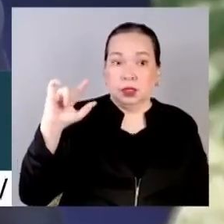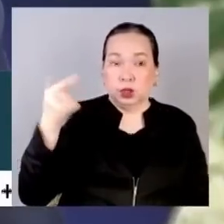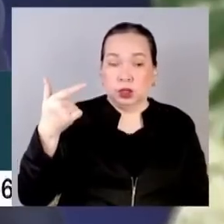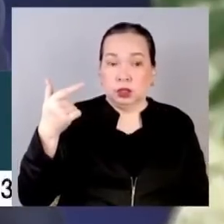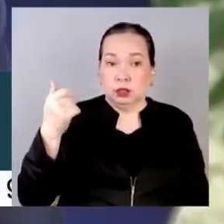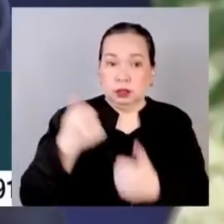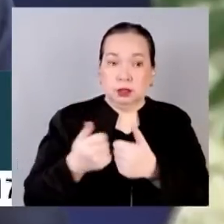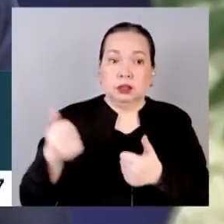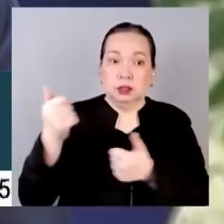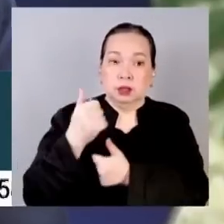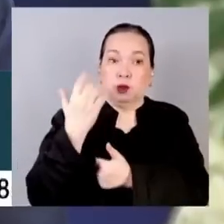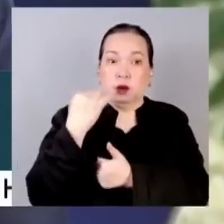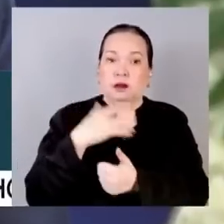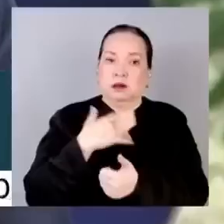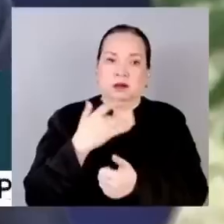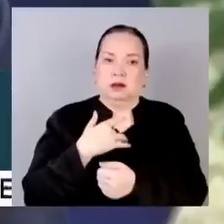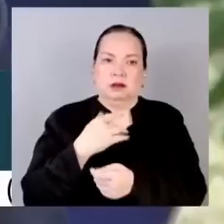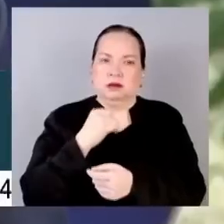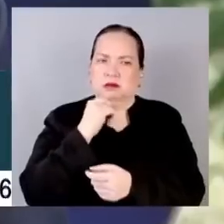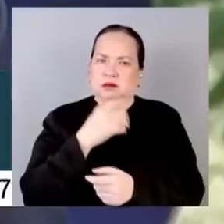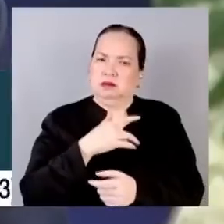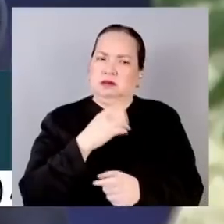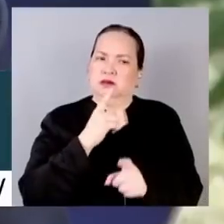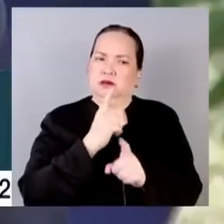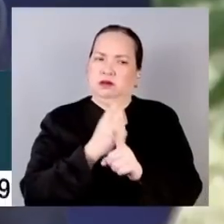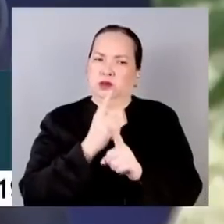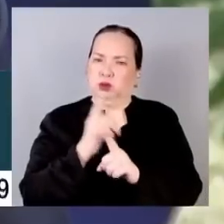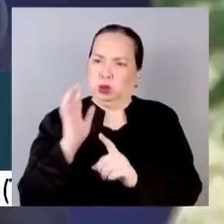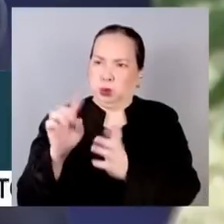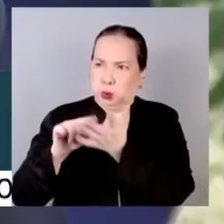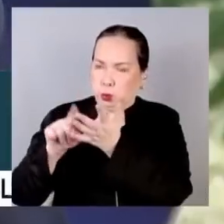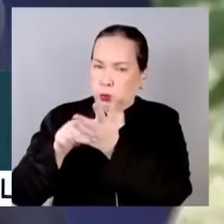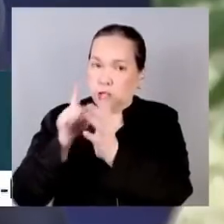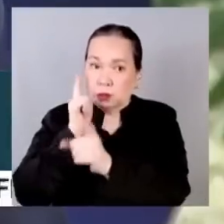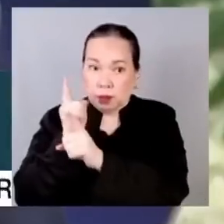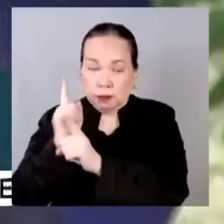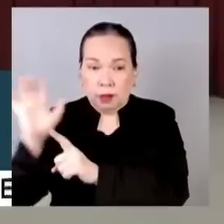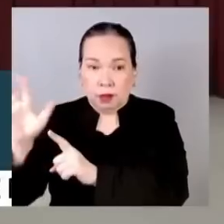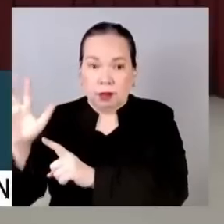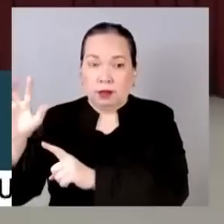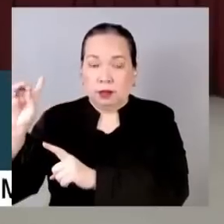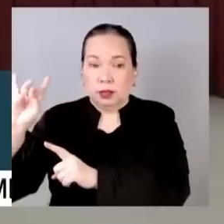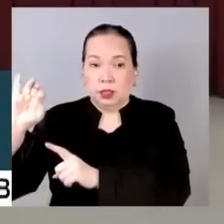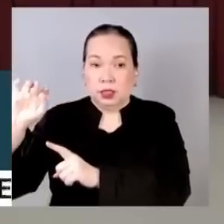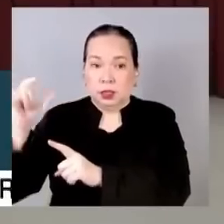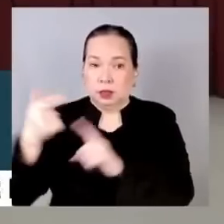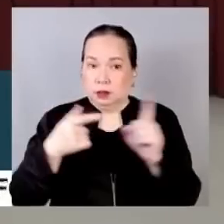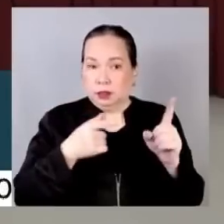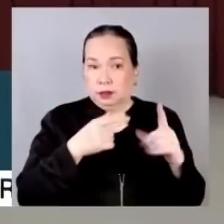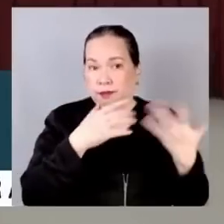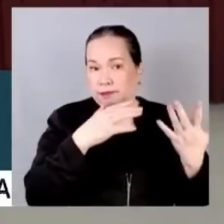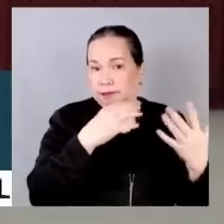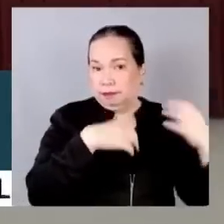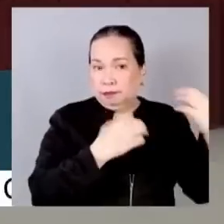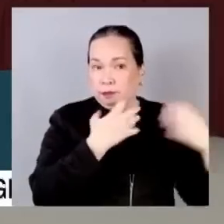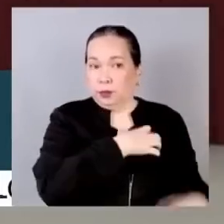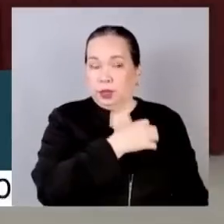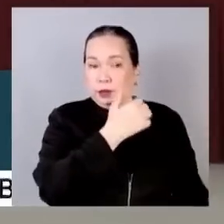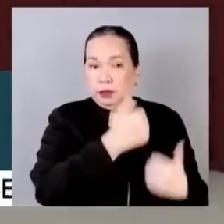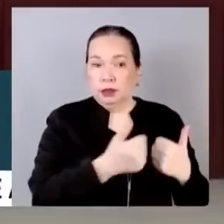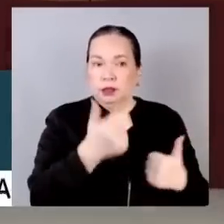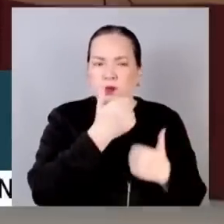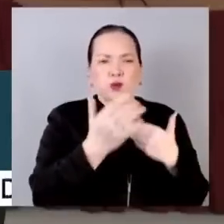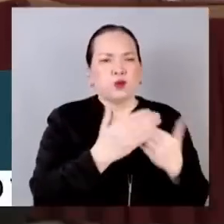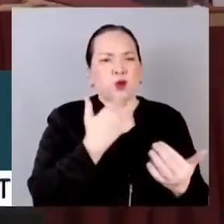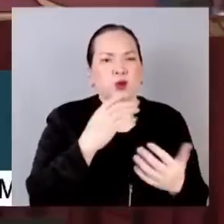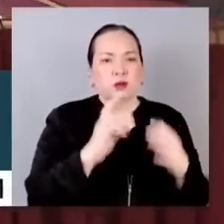operations because he was not fully convinced about their veracity. The PNP chief, who is set to retire next week, says he has briefed President Marcos on